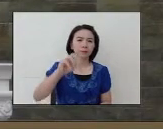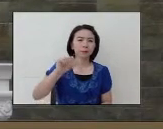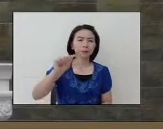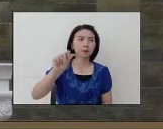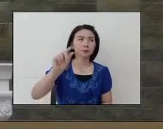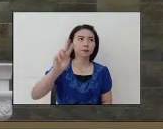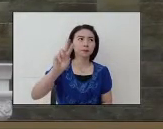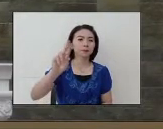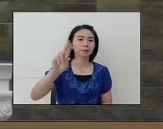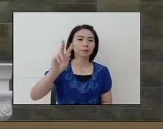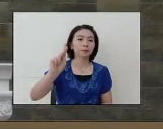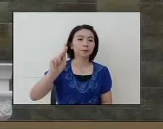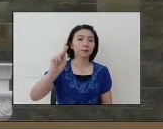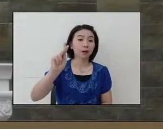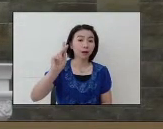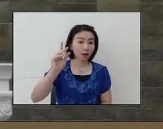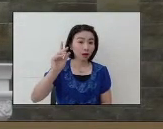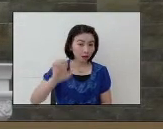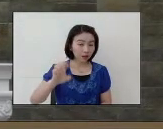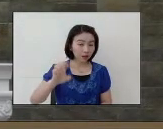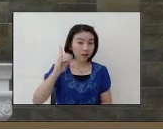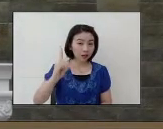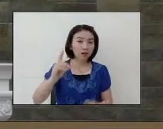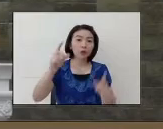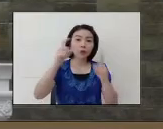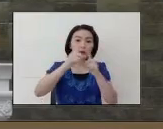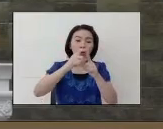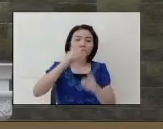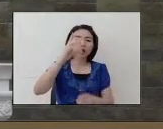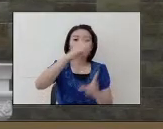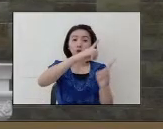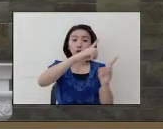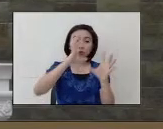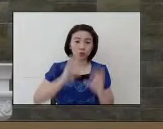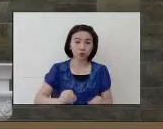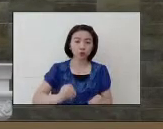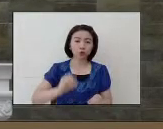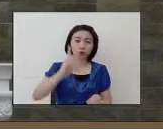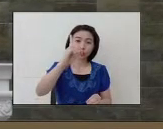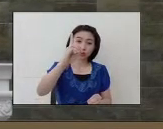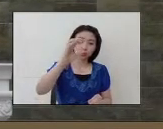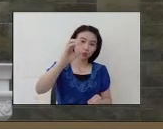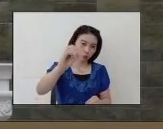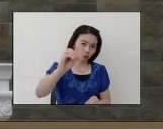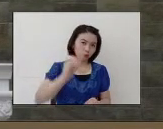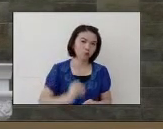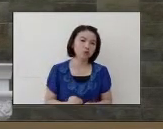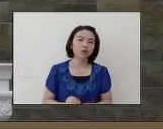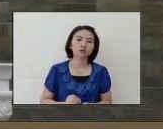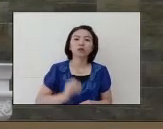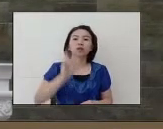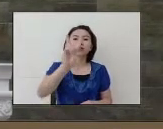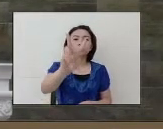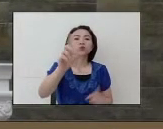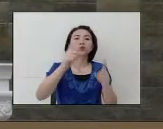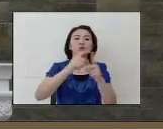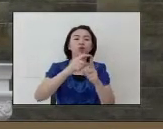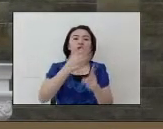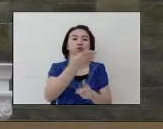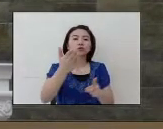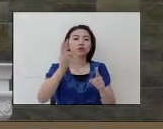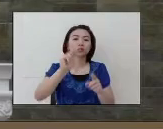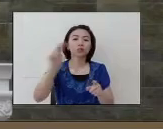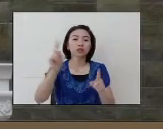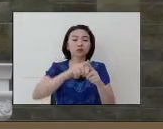right? Underline it, encircle it. So you have two words there. Okay? Two words na binibigay